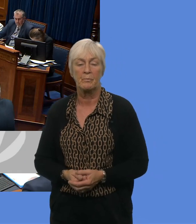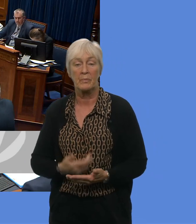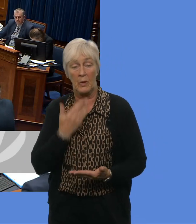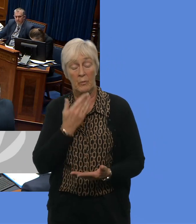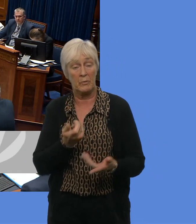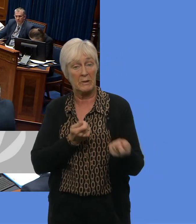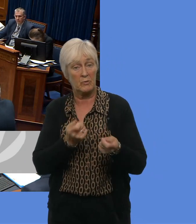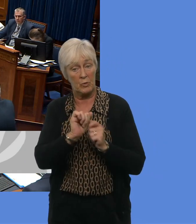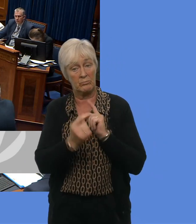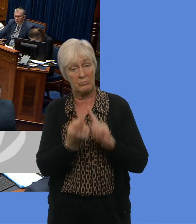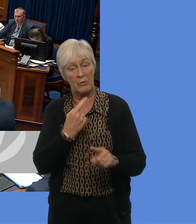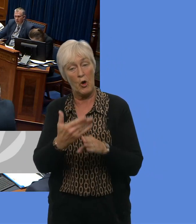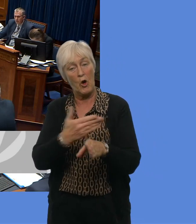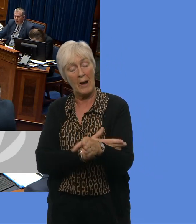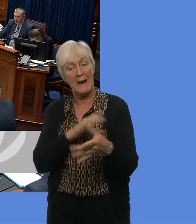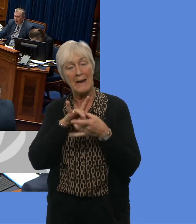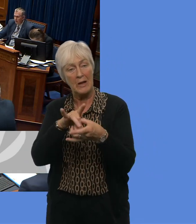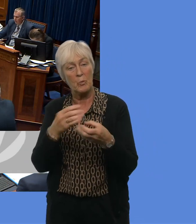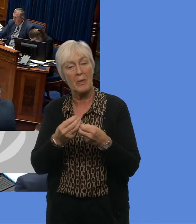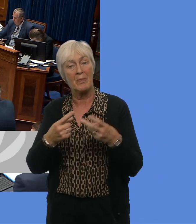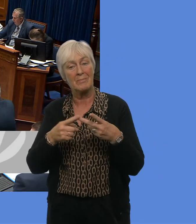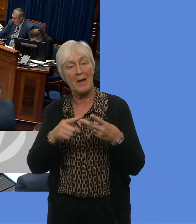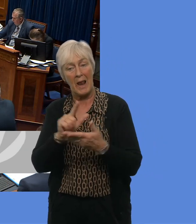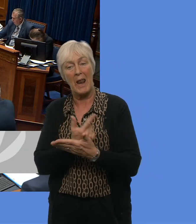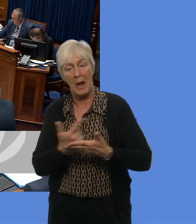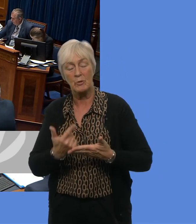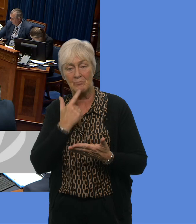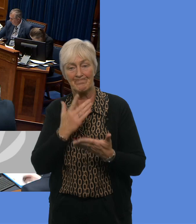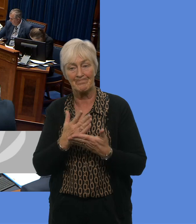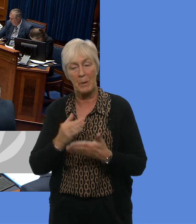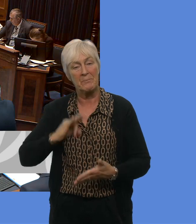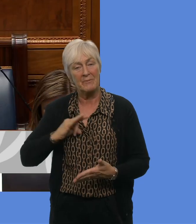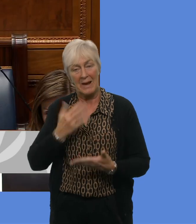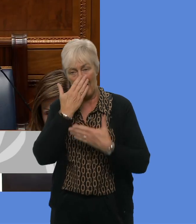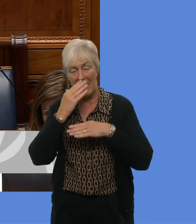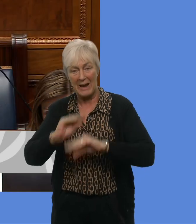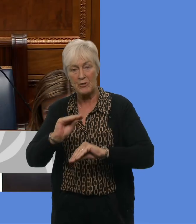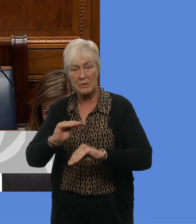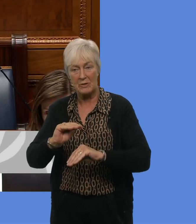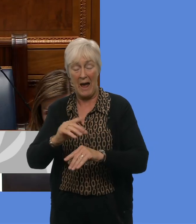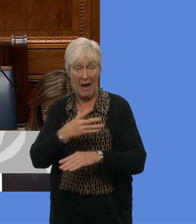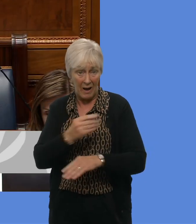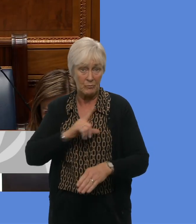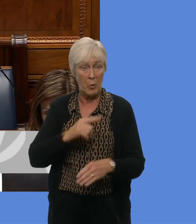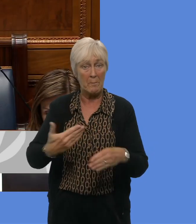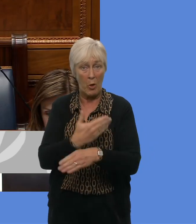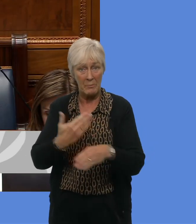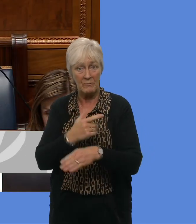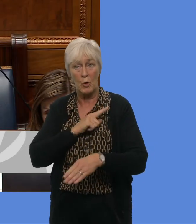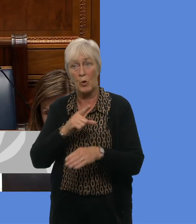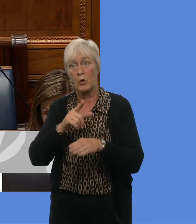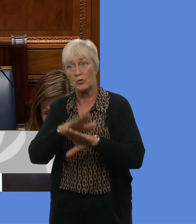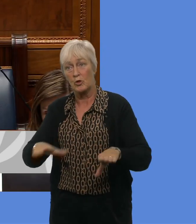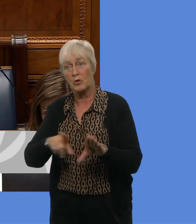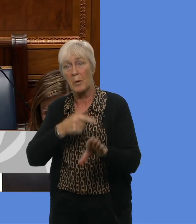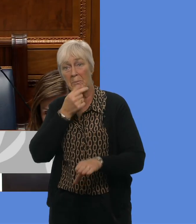I suppose early engagement with a second language has really good benefits educationally, psychologically and for employment for children and young people. So can